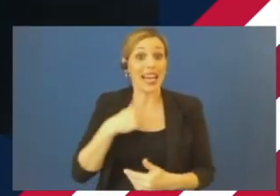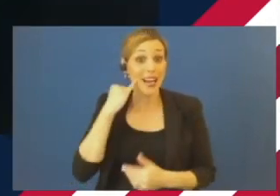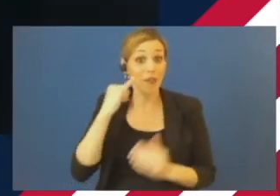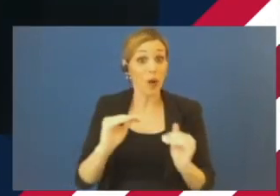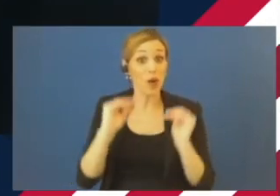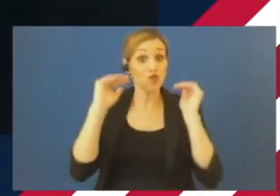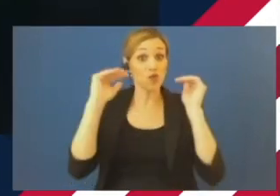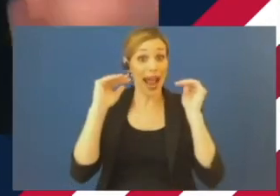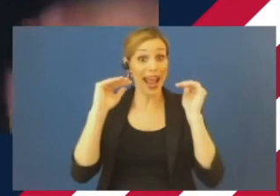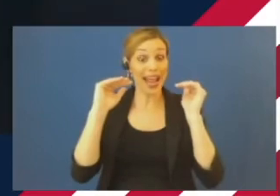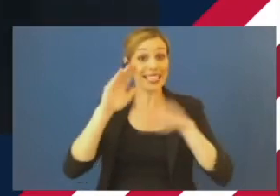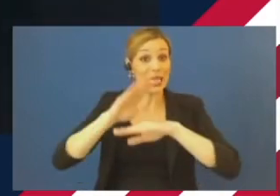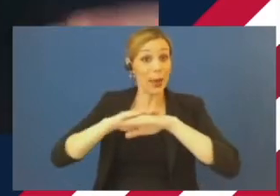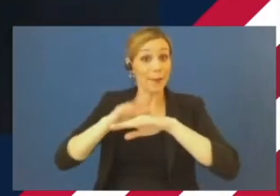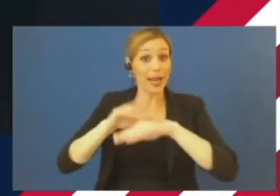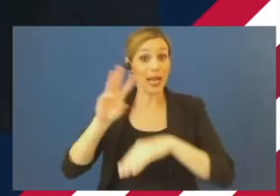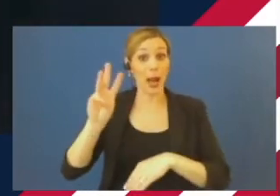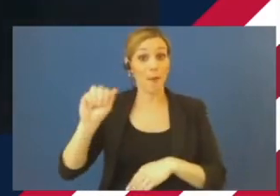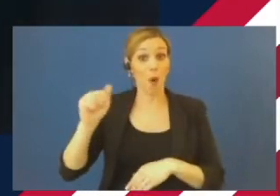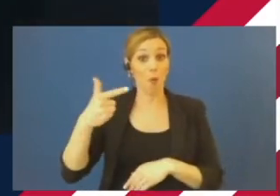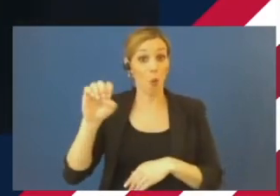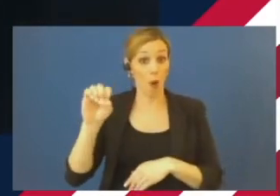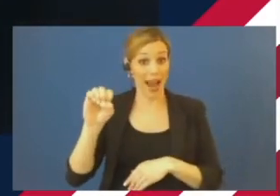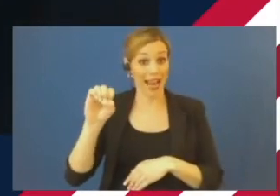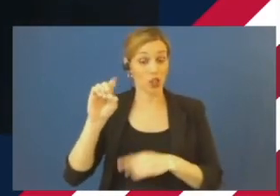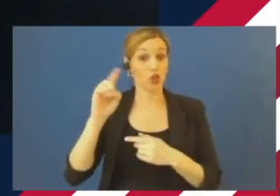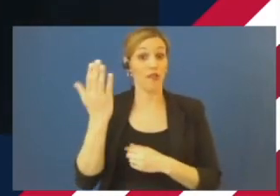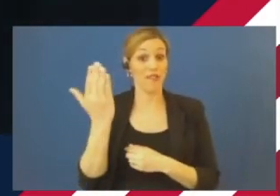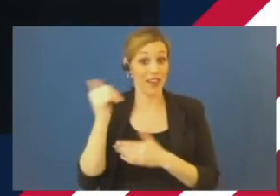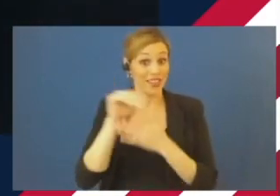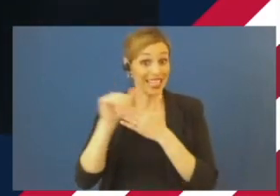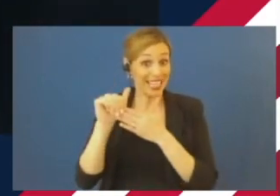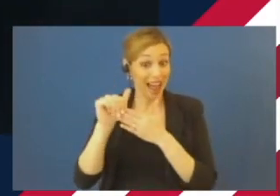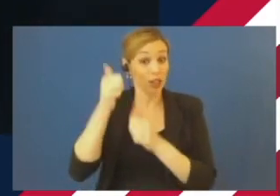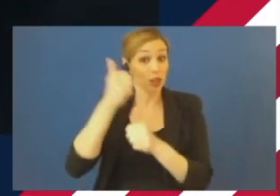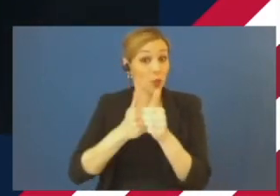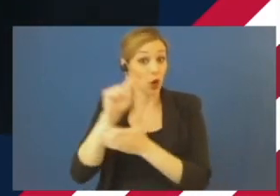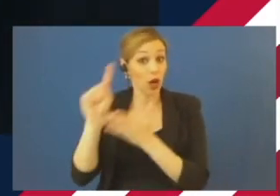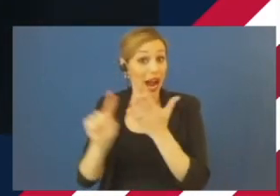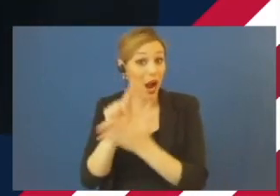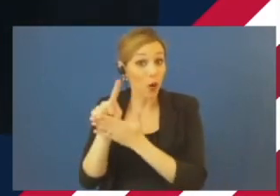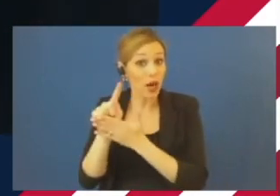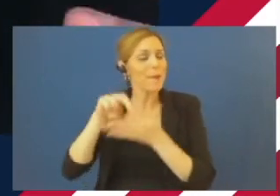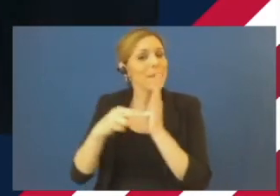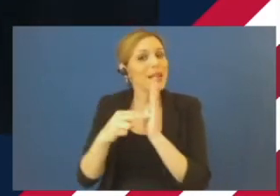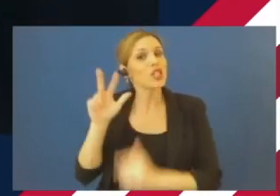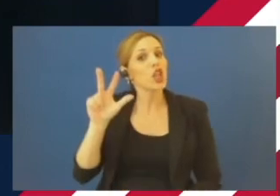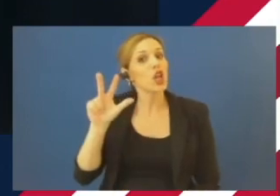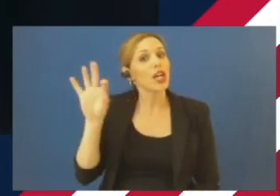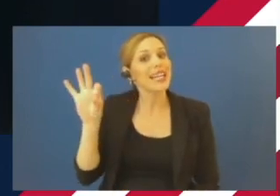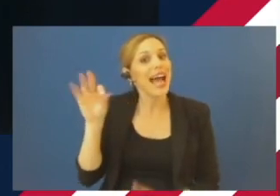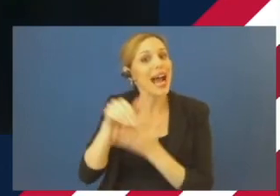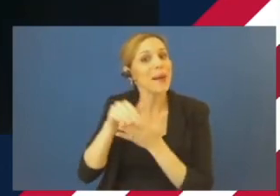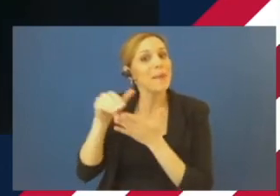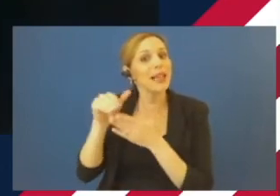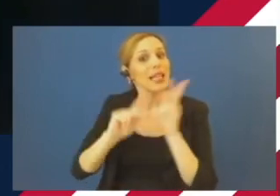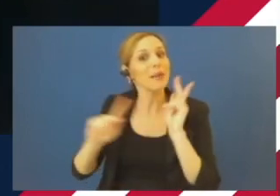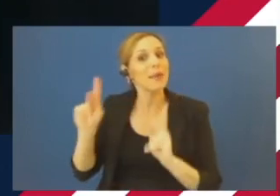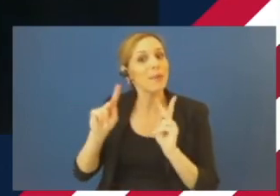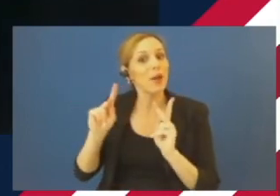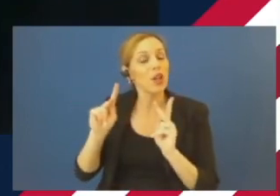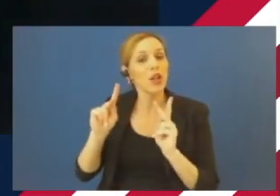$15 an hour, not only do 39 million people come up out of poverty and low wealth, you add some